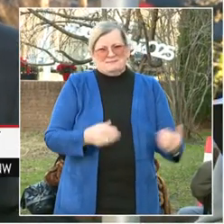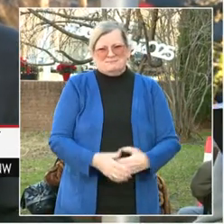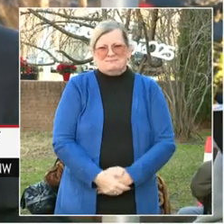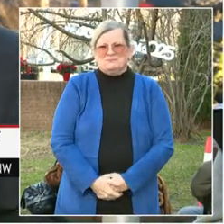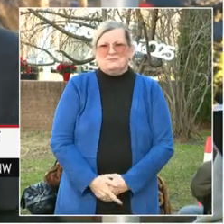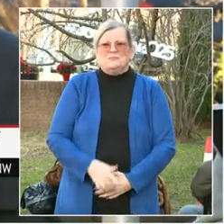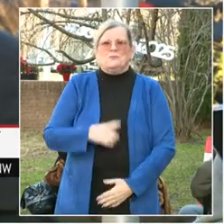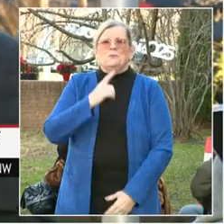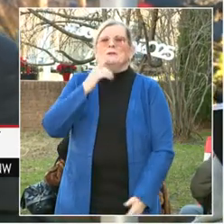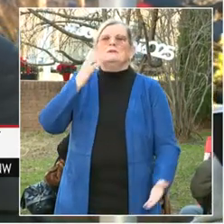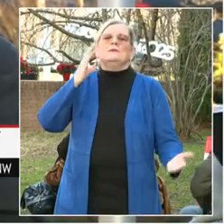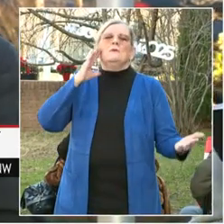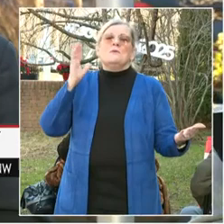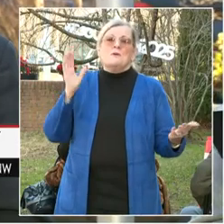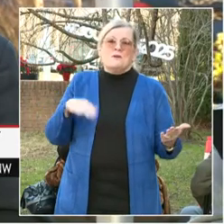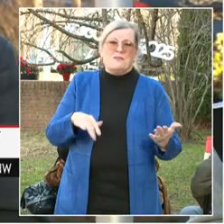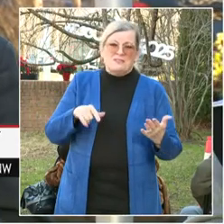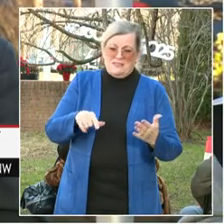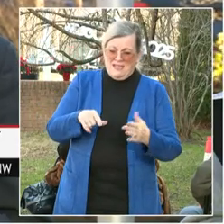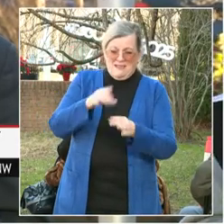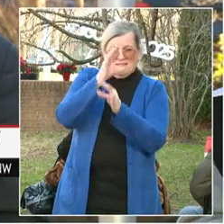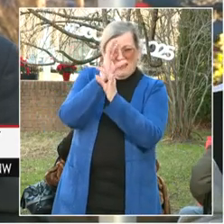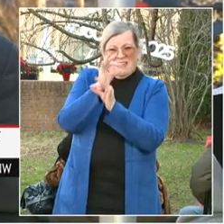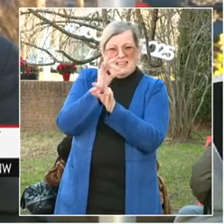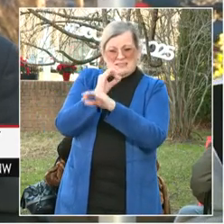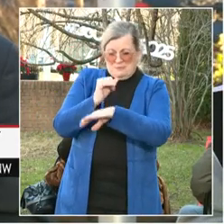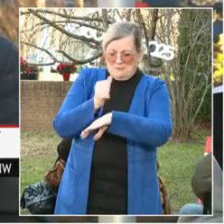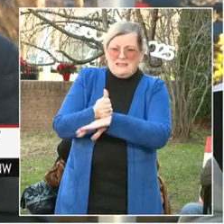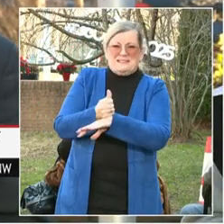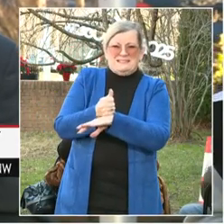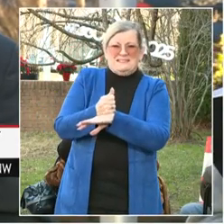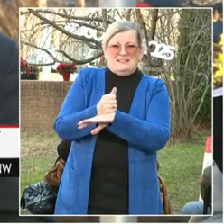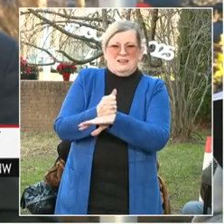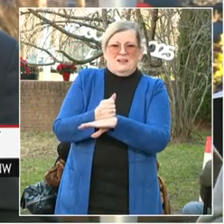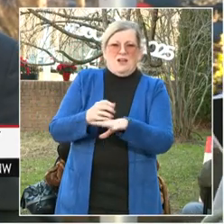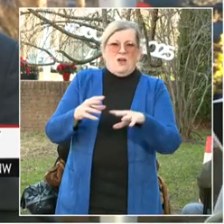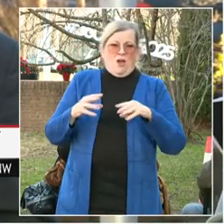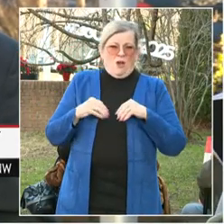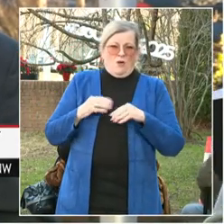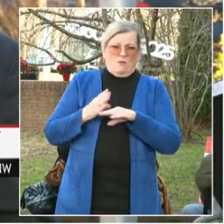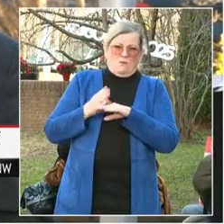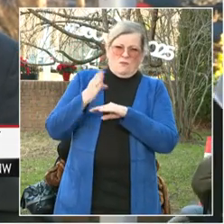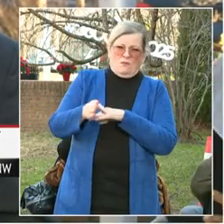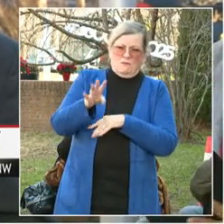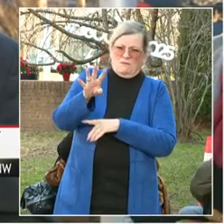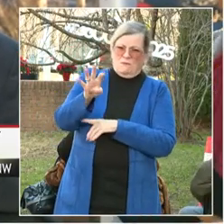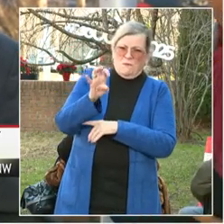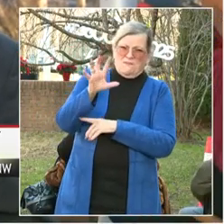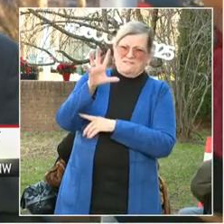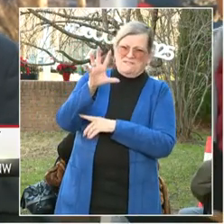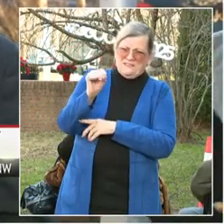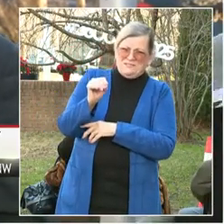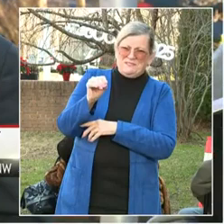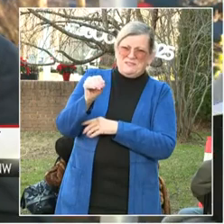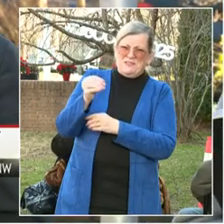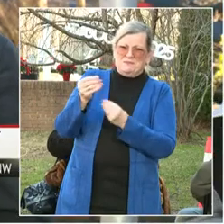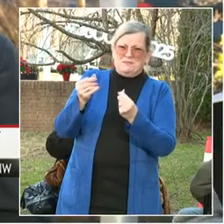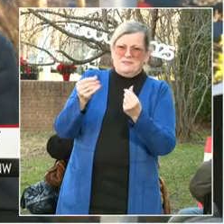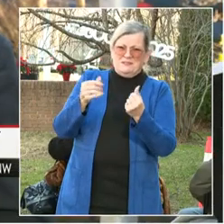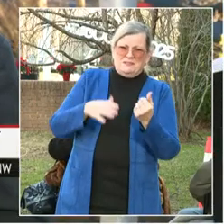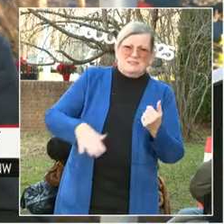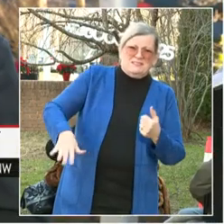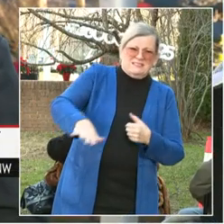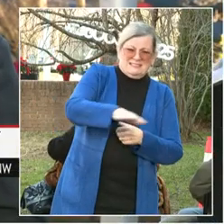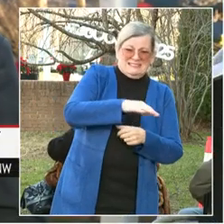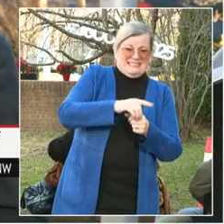own approximately 450 vacant parcels in the district and can produce between 6,000 and 29,000